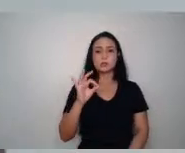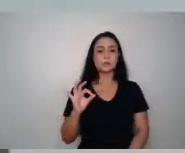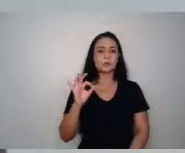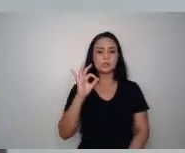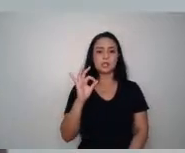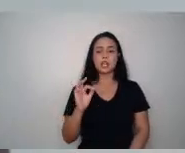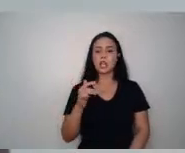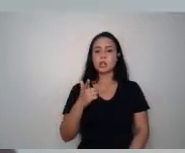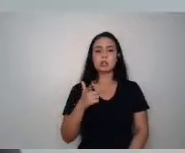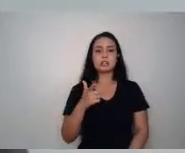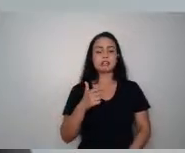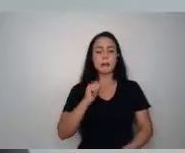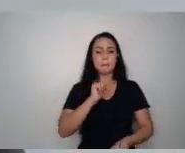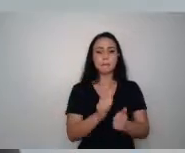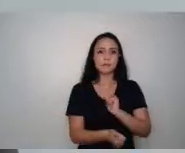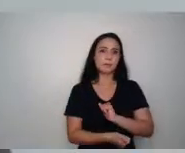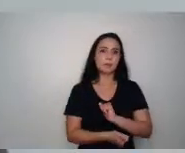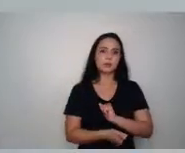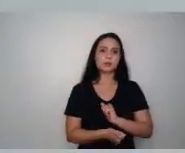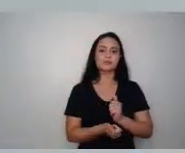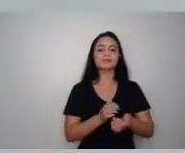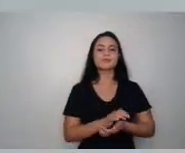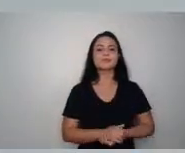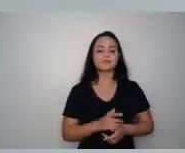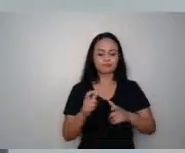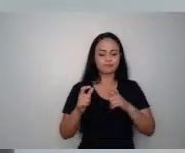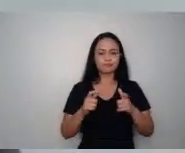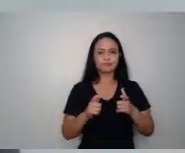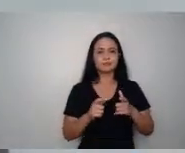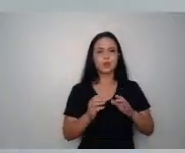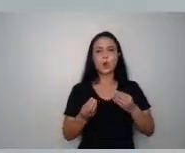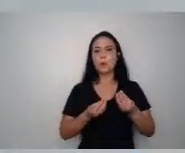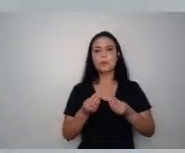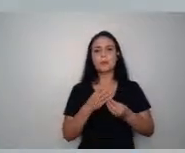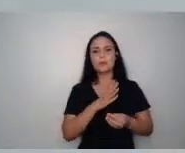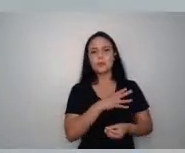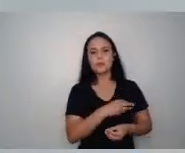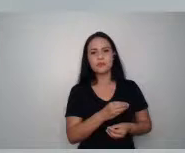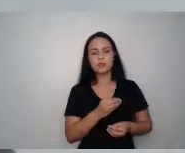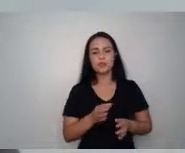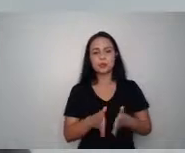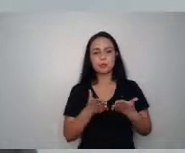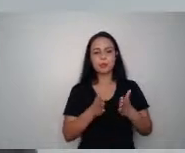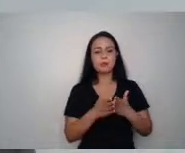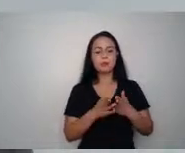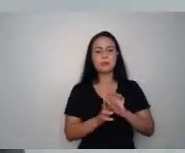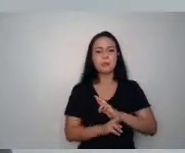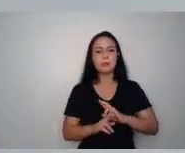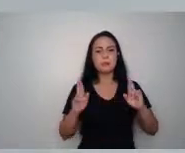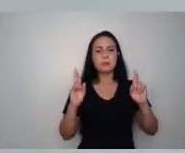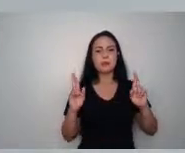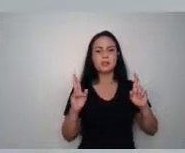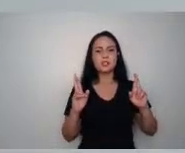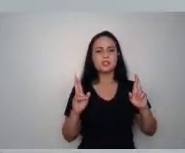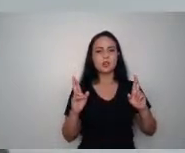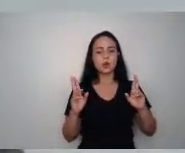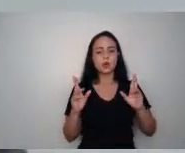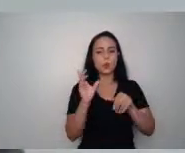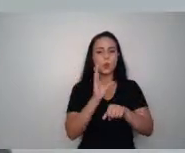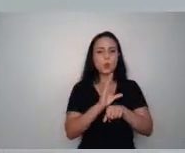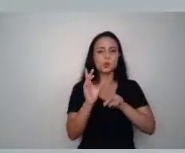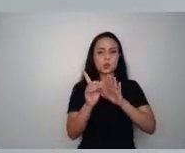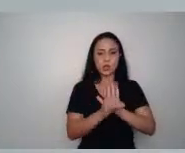poliesportiva. 73% doesn't have a sports court. So how does a poor person's son